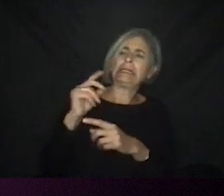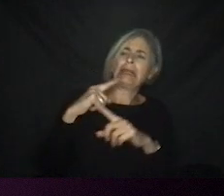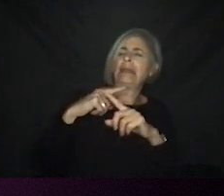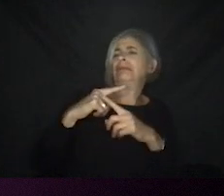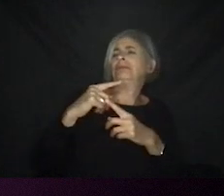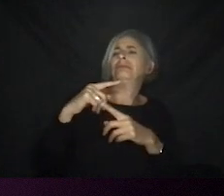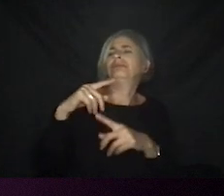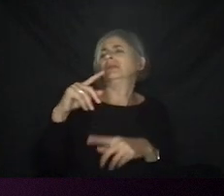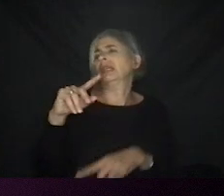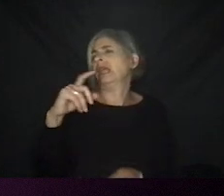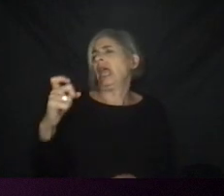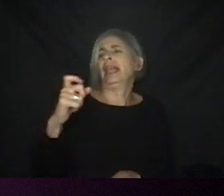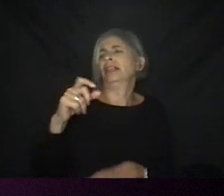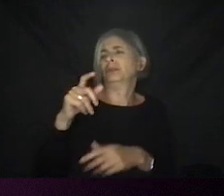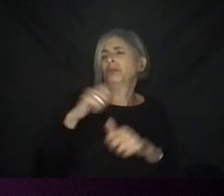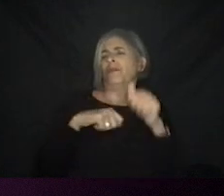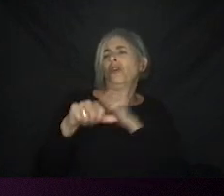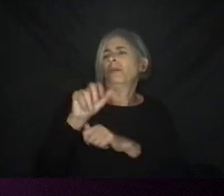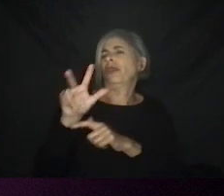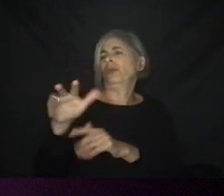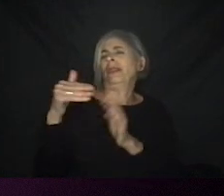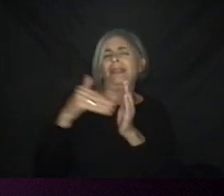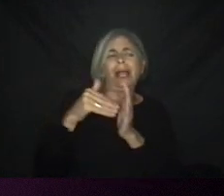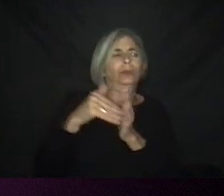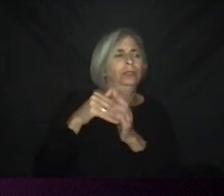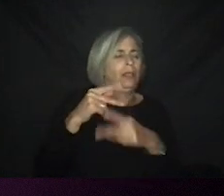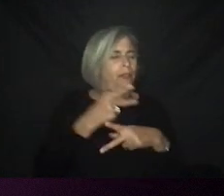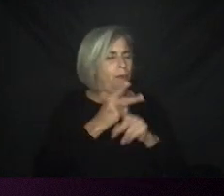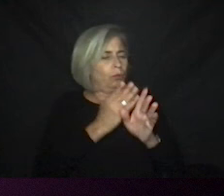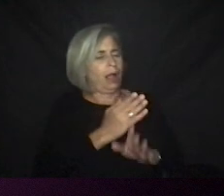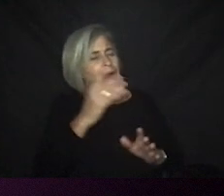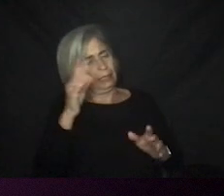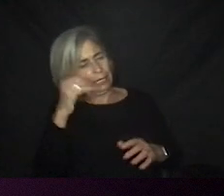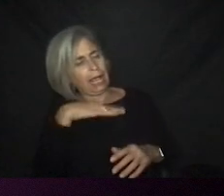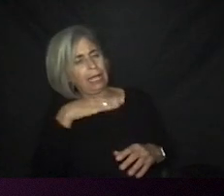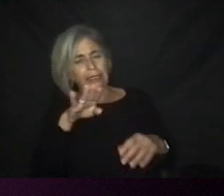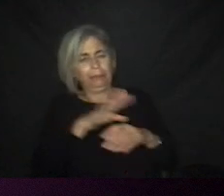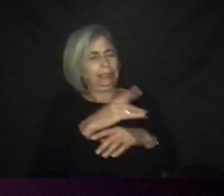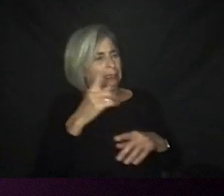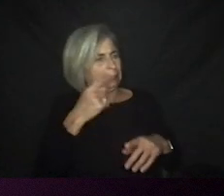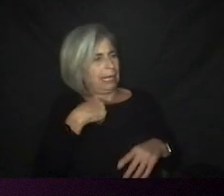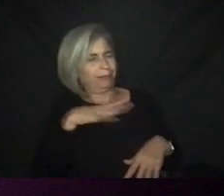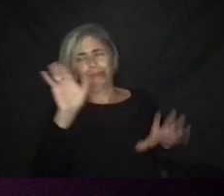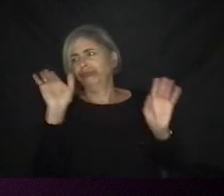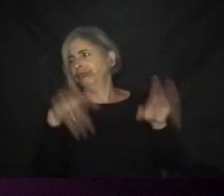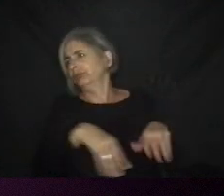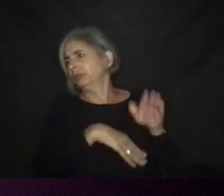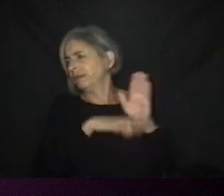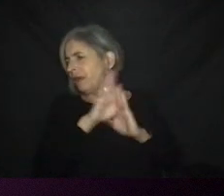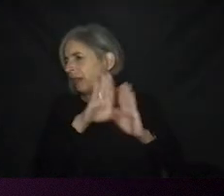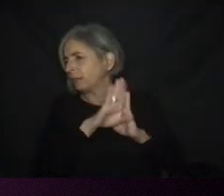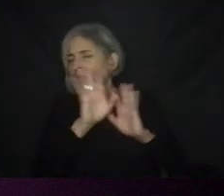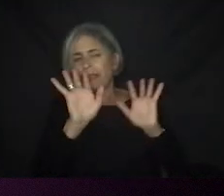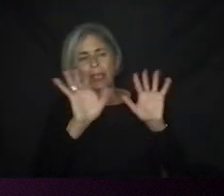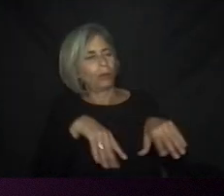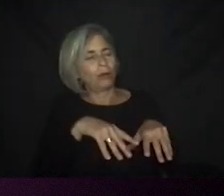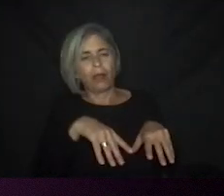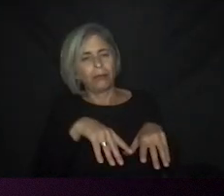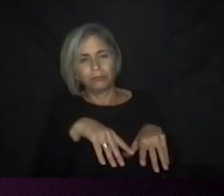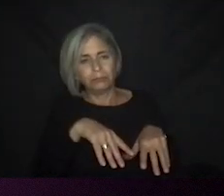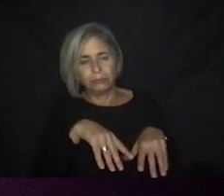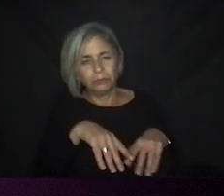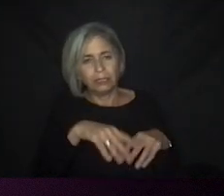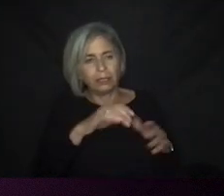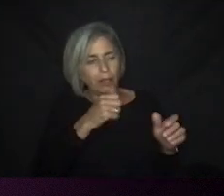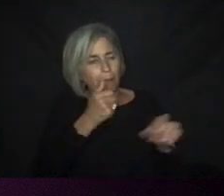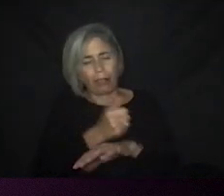performance 3000. And the product guys and the business guys go, "These typical developers who just want the latest, greatest, newest thing, and they're